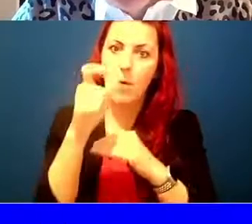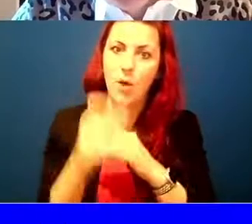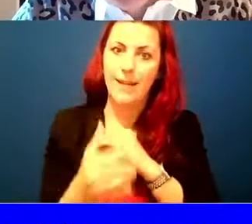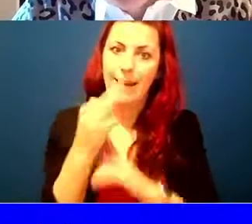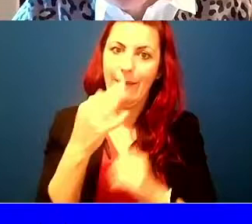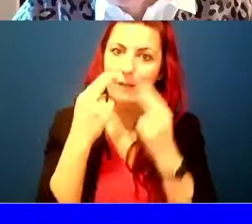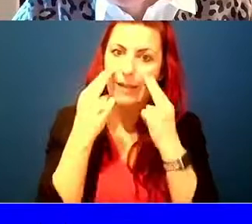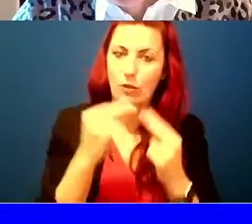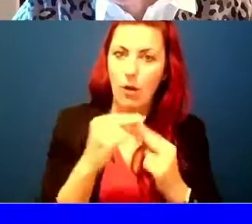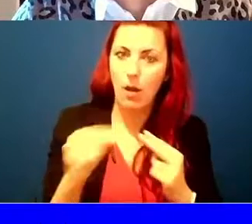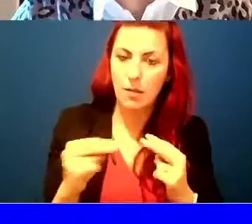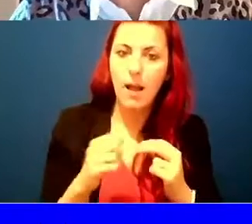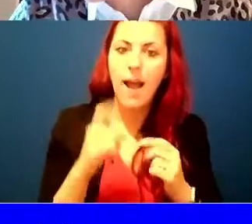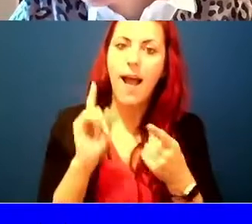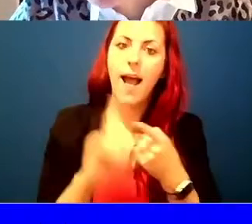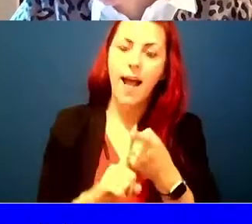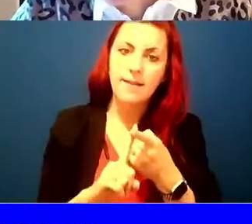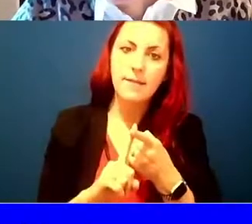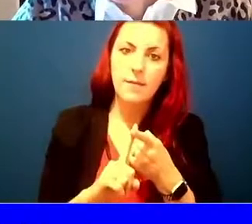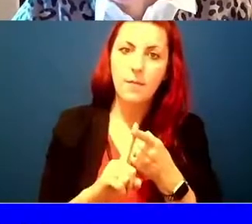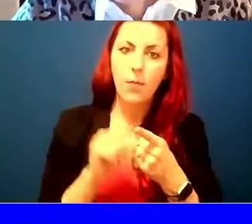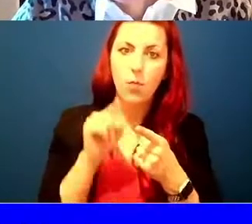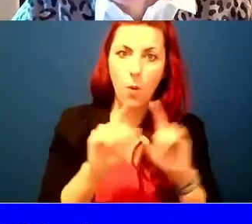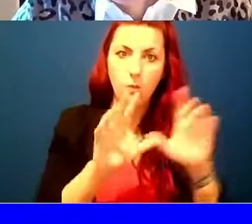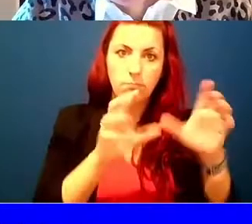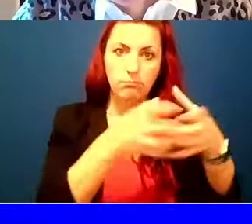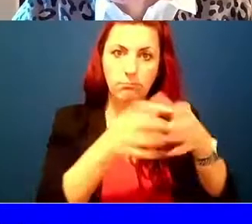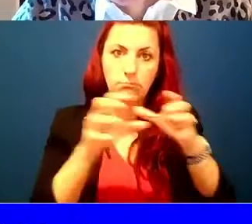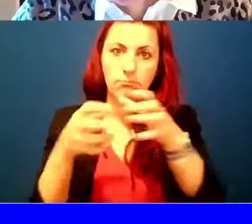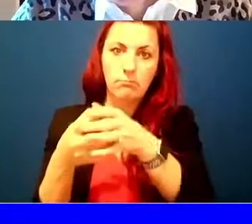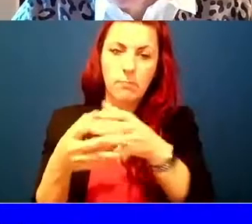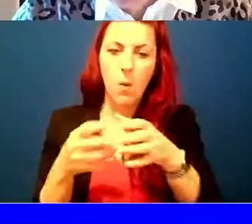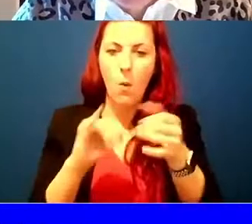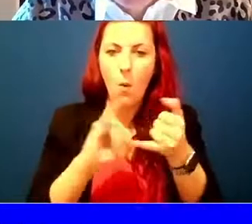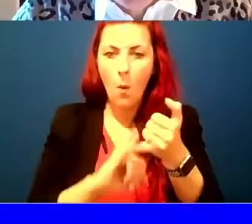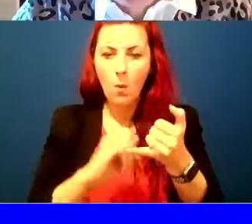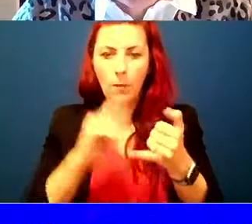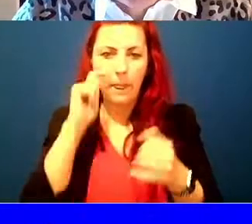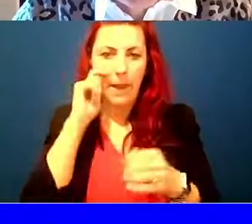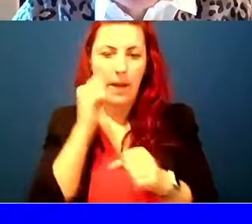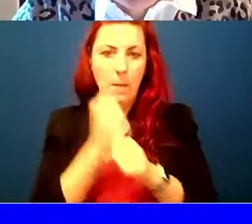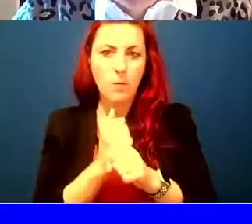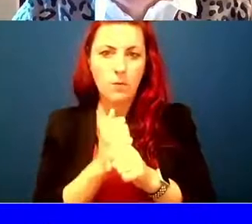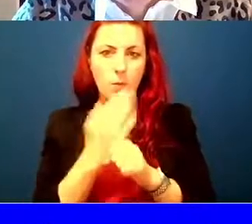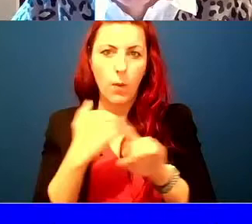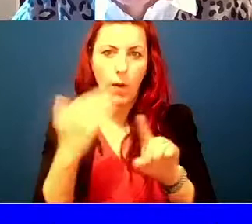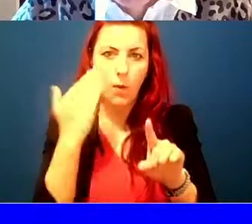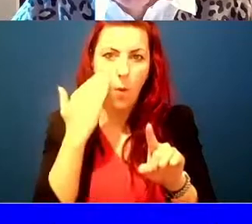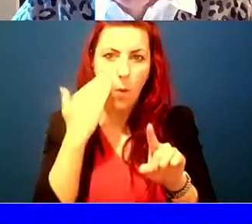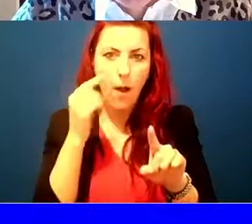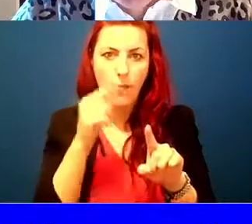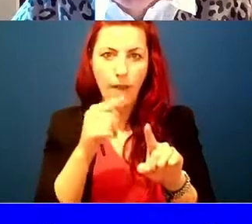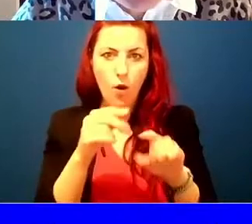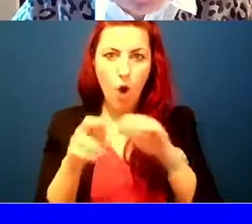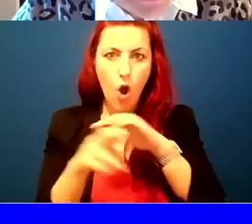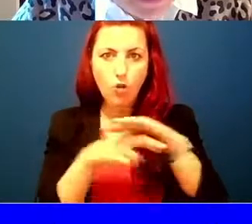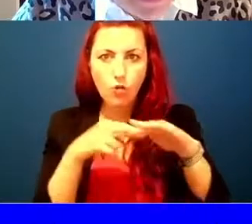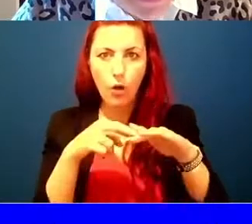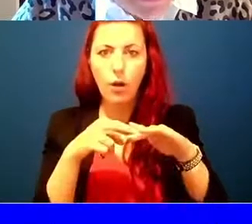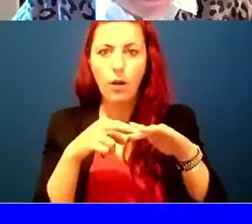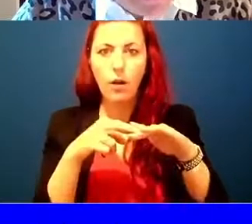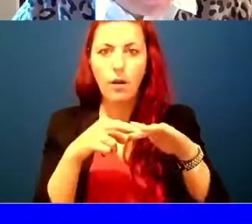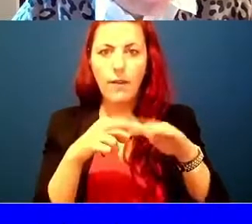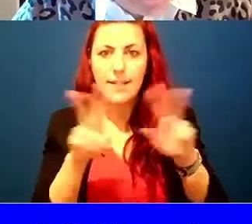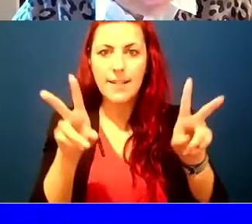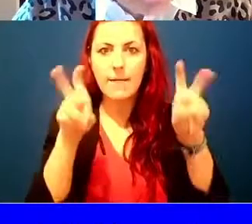circumstances. And those categories of people that I suppose they were thinking about, as we know, come within the definition of persons with